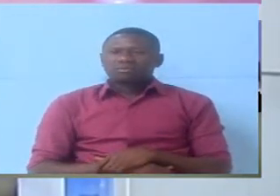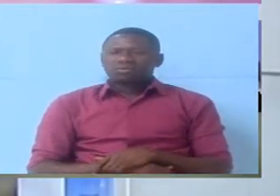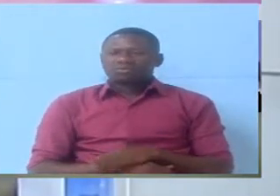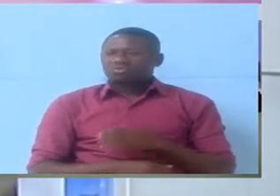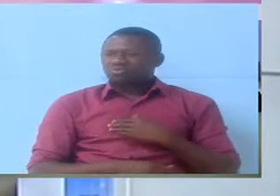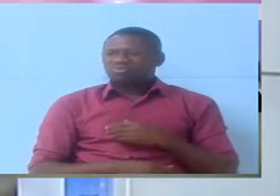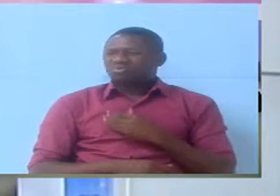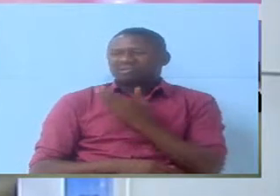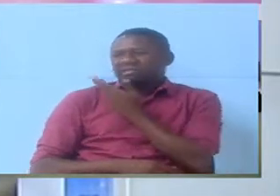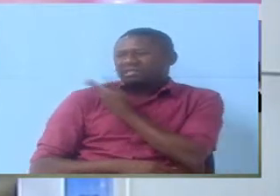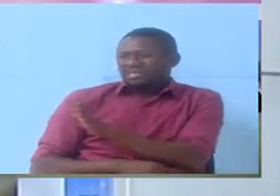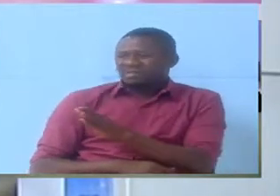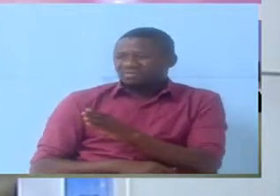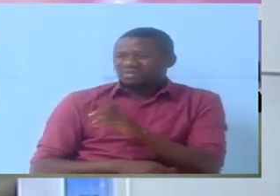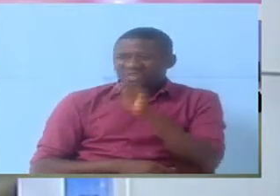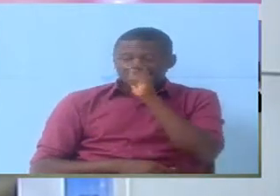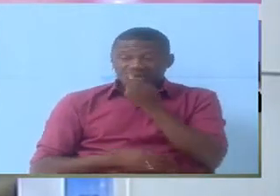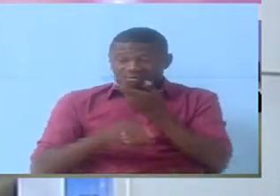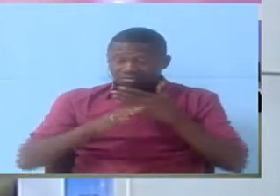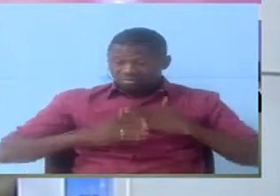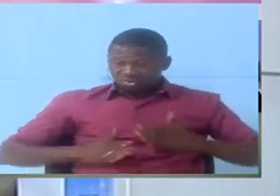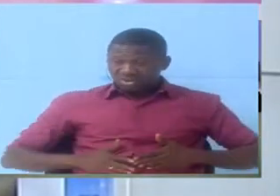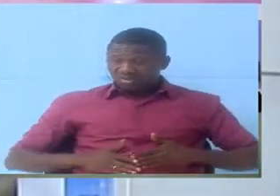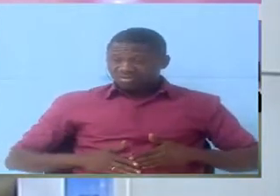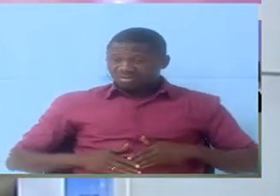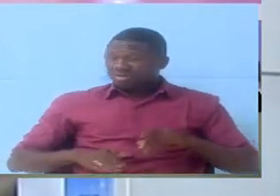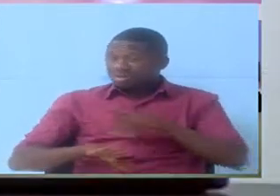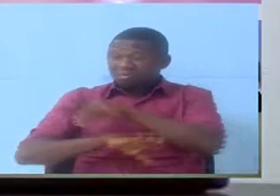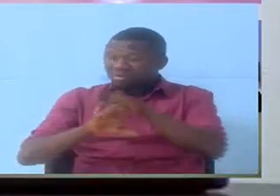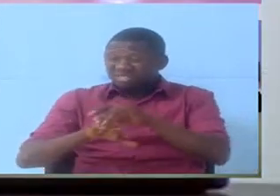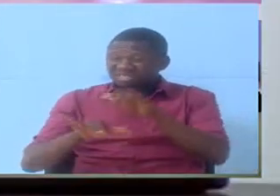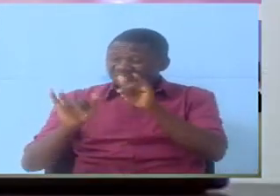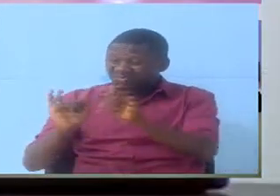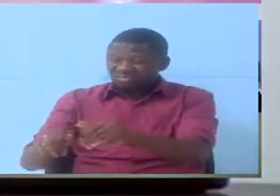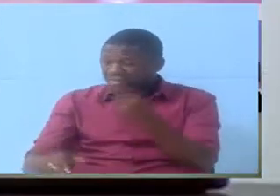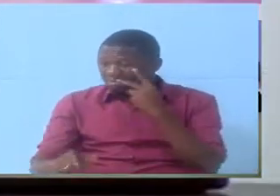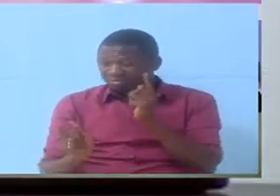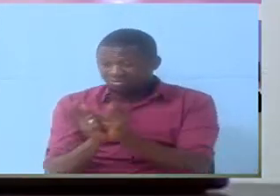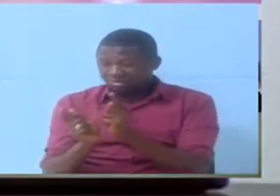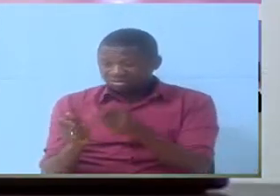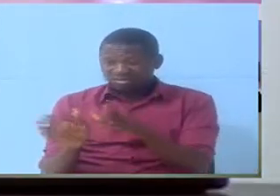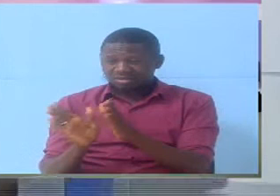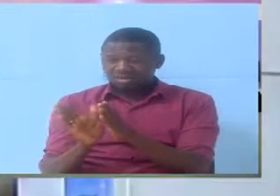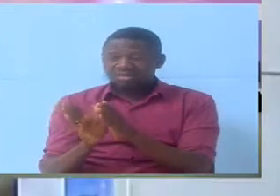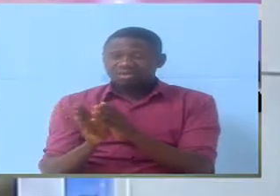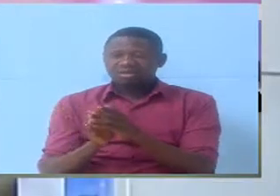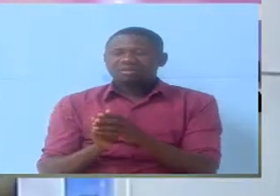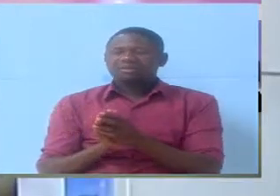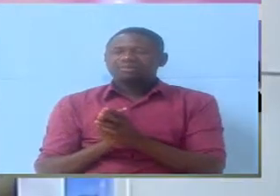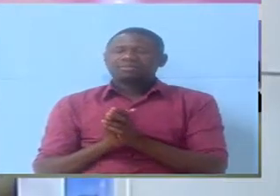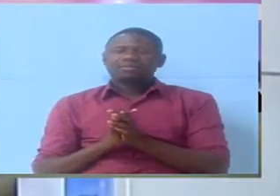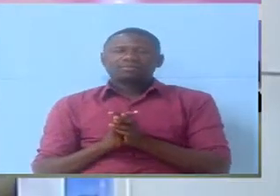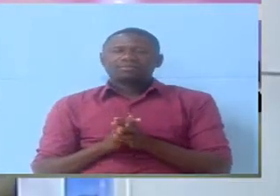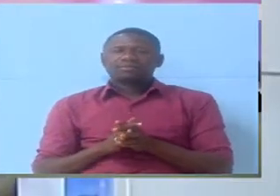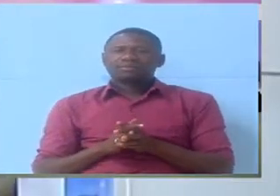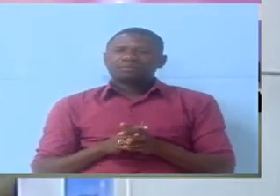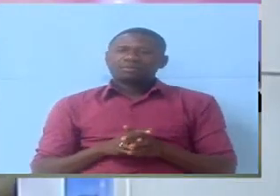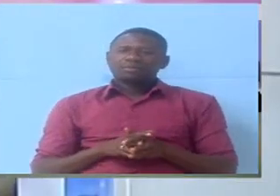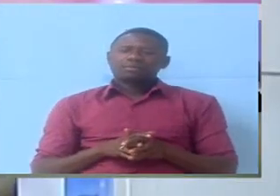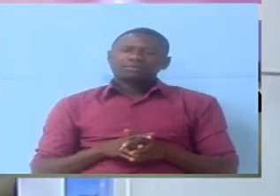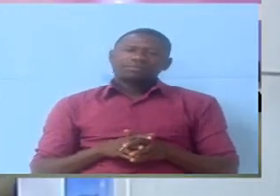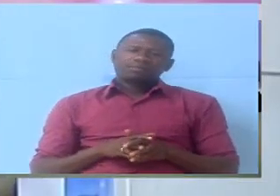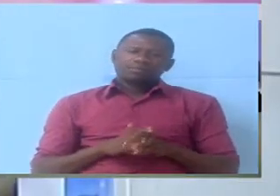lying. Ngafure ulutuluaring ibelaring daming. Nothing like this has ever happened in this country before. Umembe kunyi nyo anena